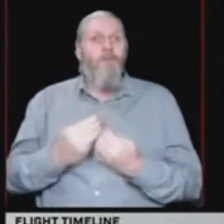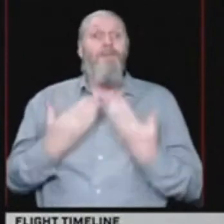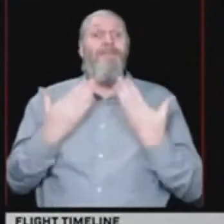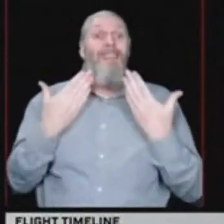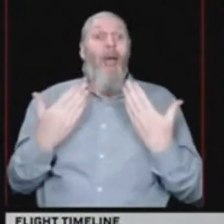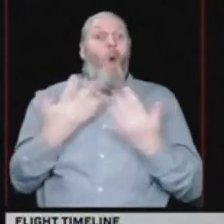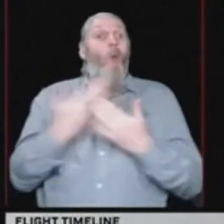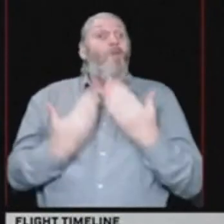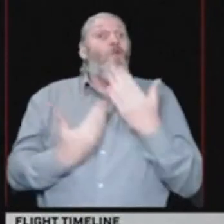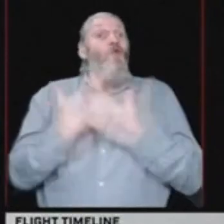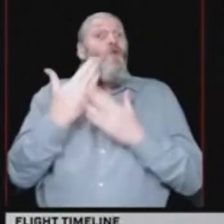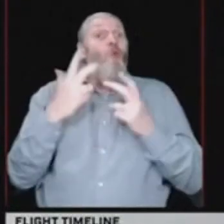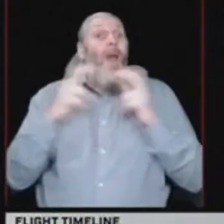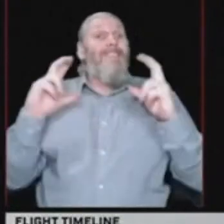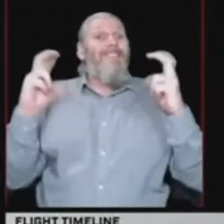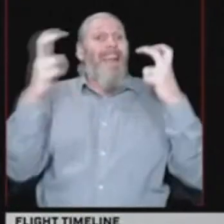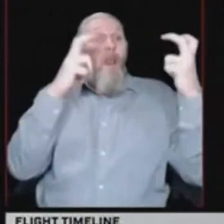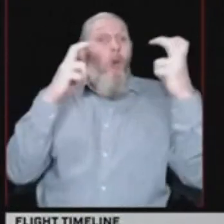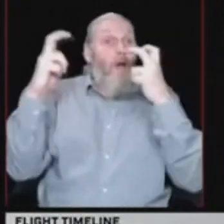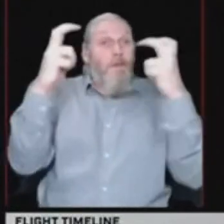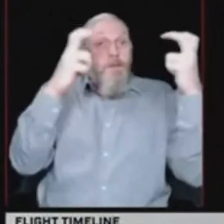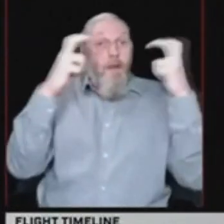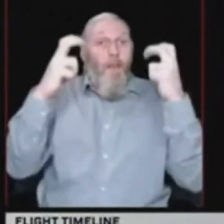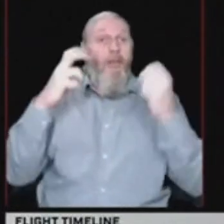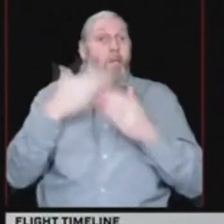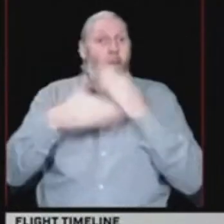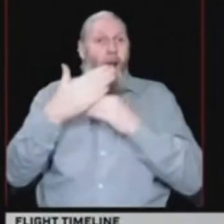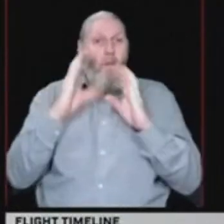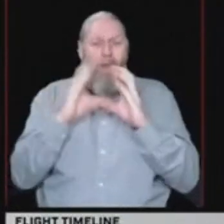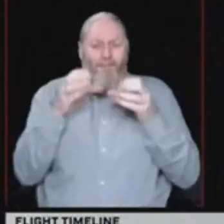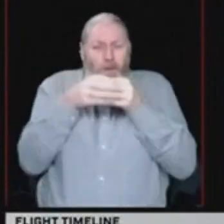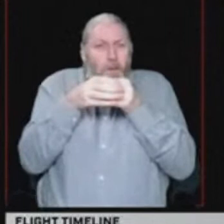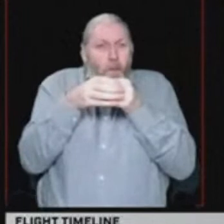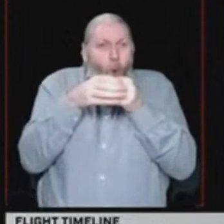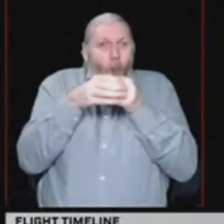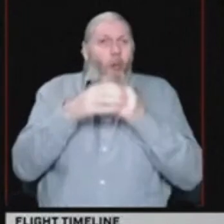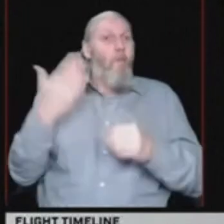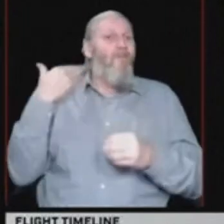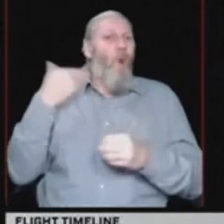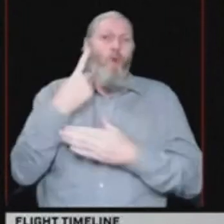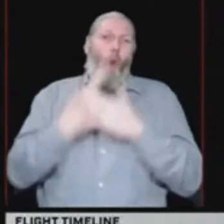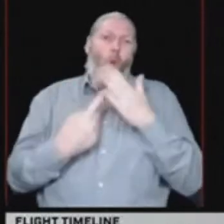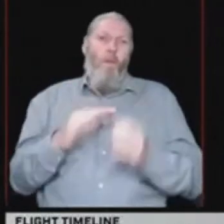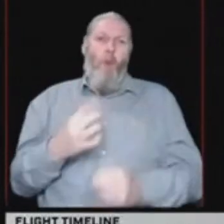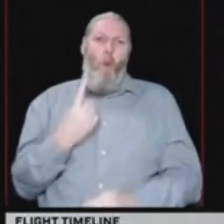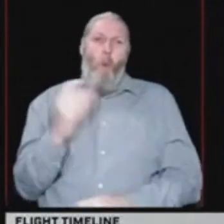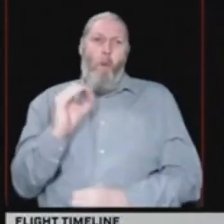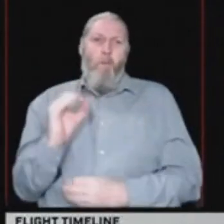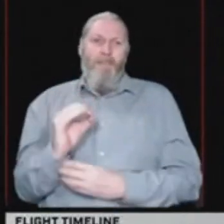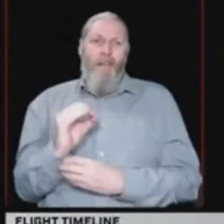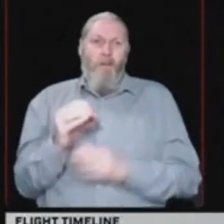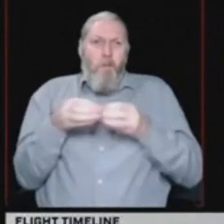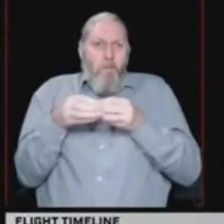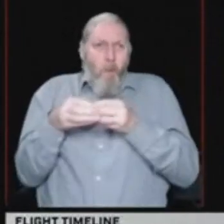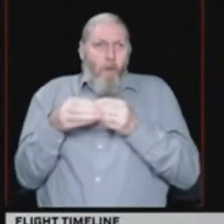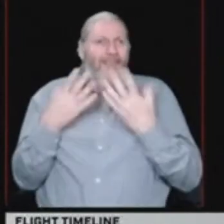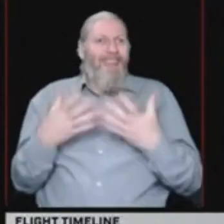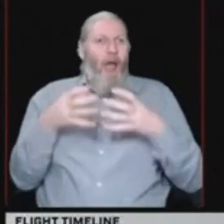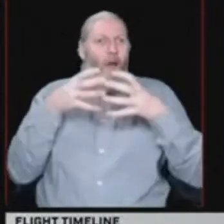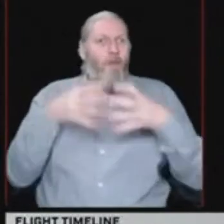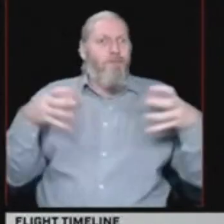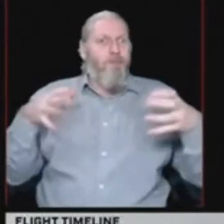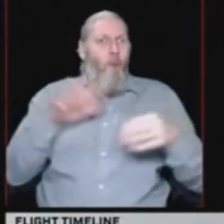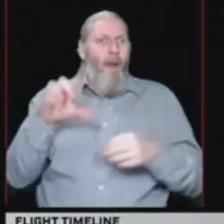smaller satellites, they've gone from about 1% of the market to 11%. And we think that over the next decade or so, there'll